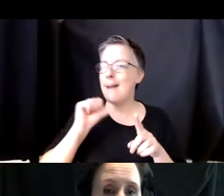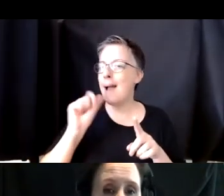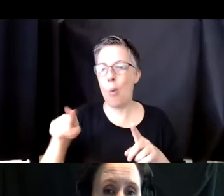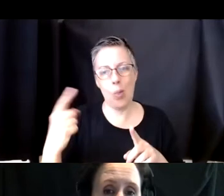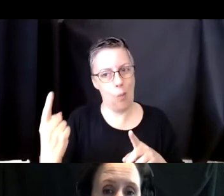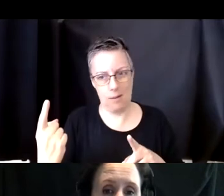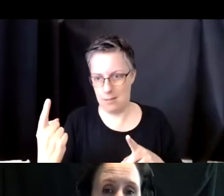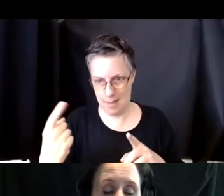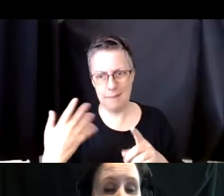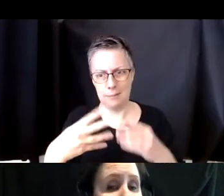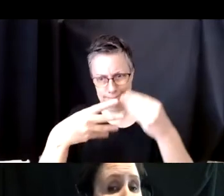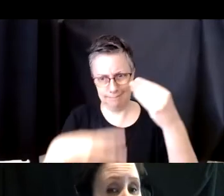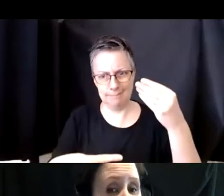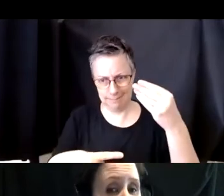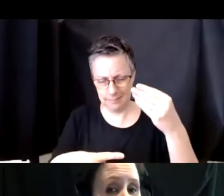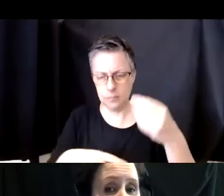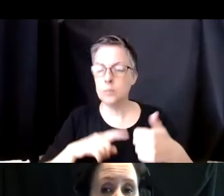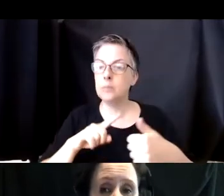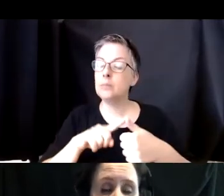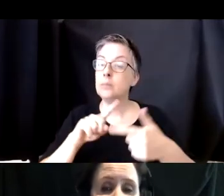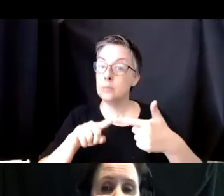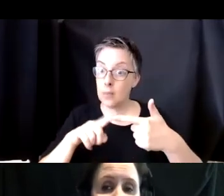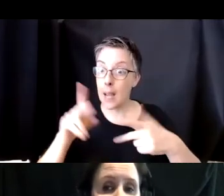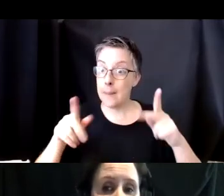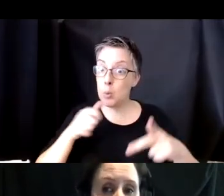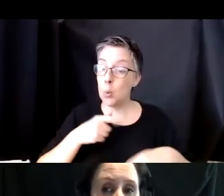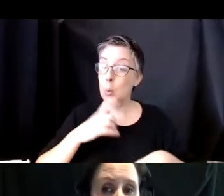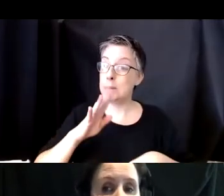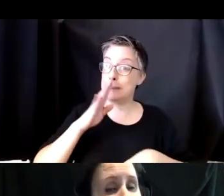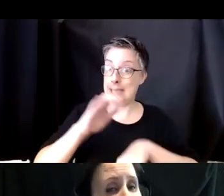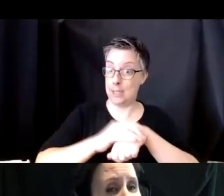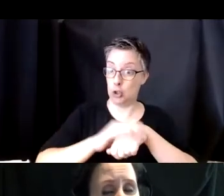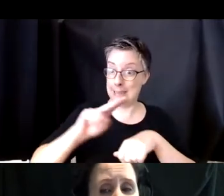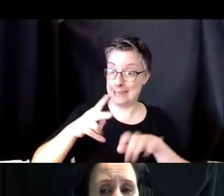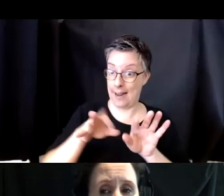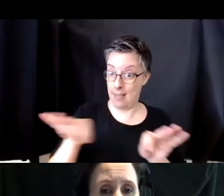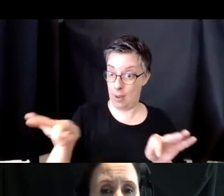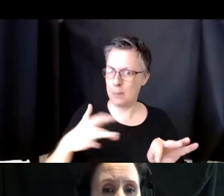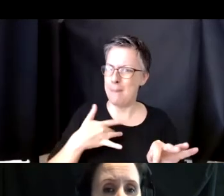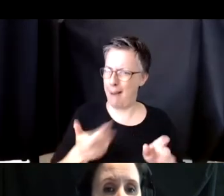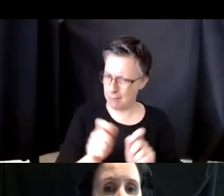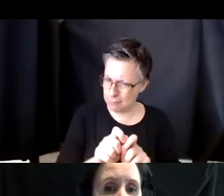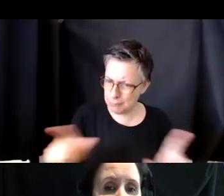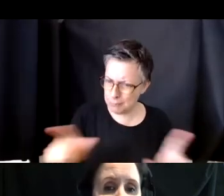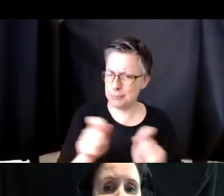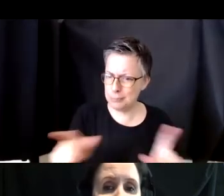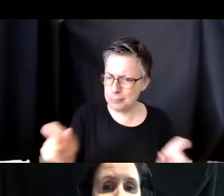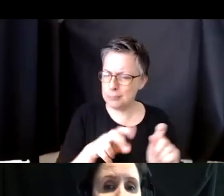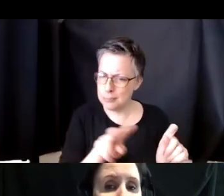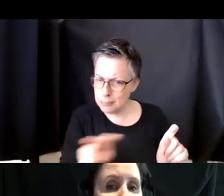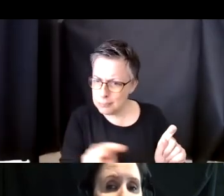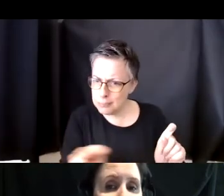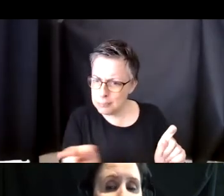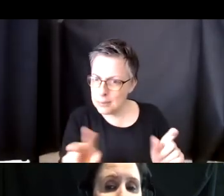benefit. People who speak English as a second language often turn to captions and subtitles for